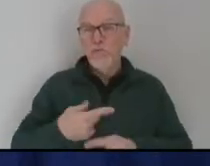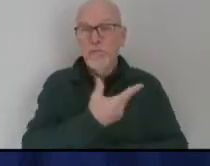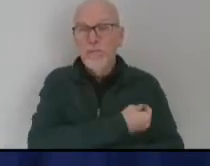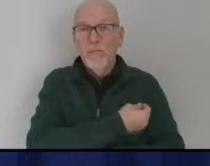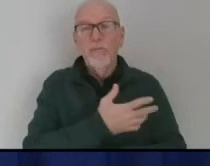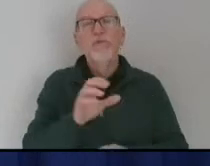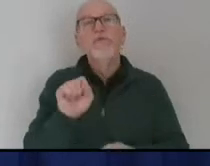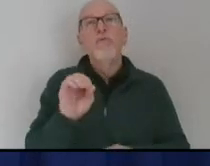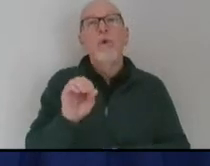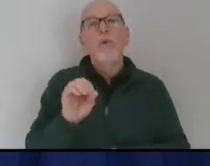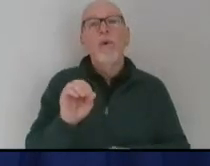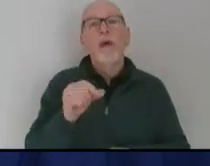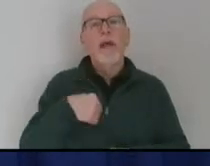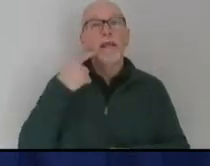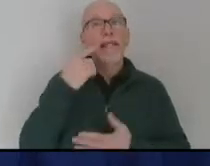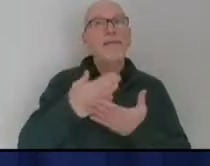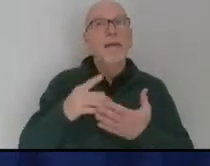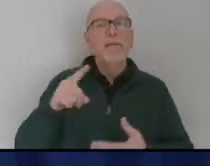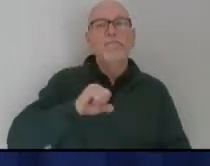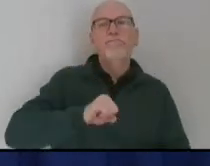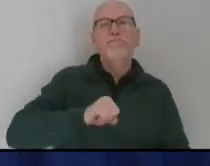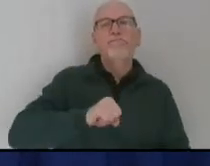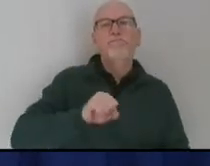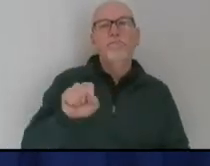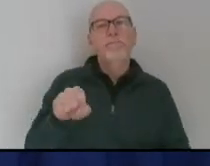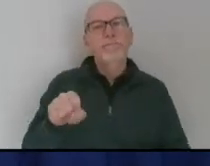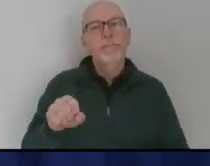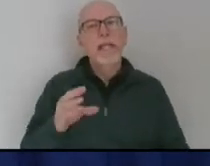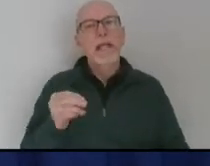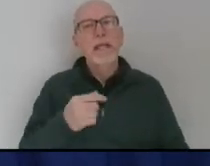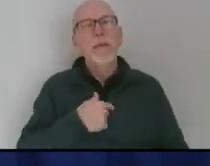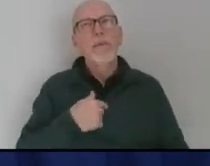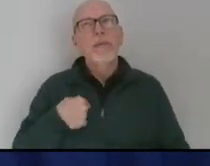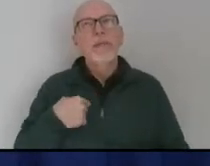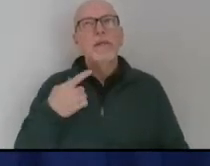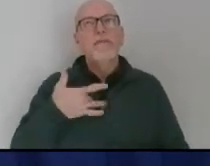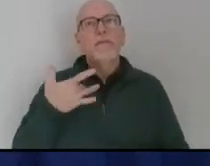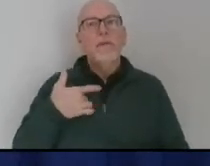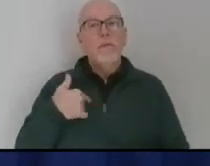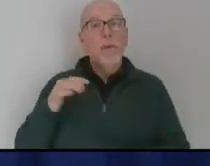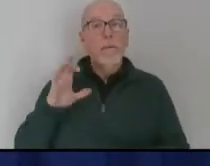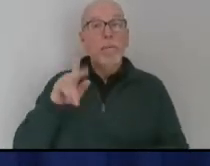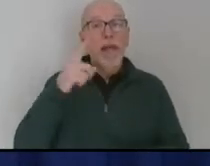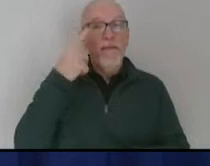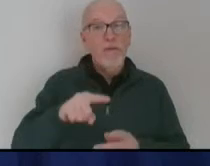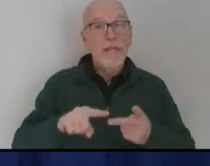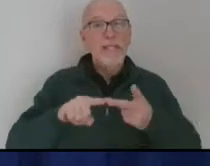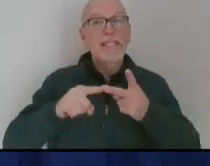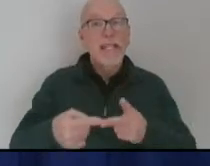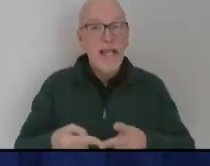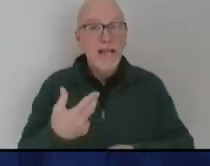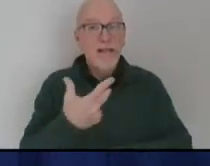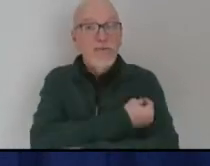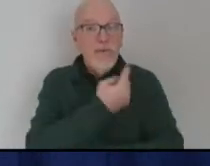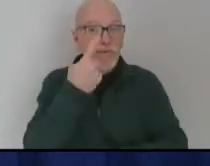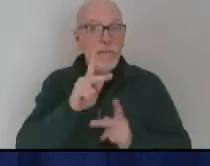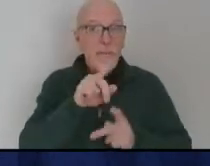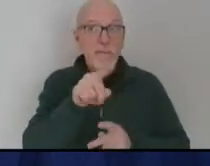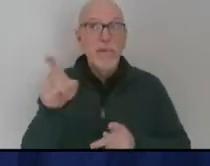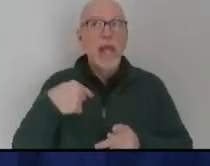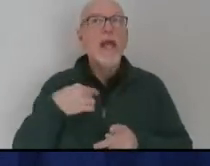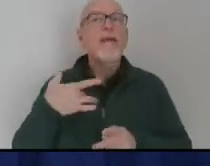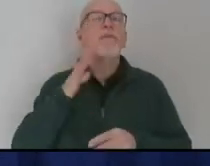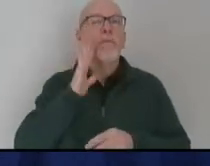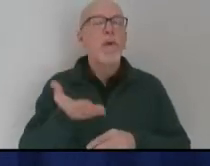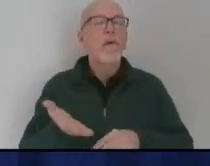believe there is vaccine hesitancy there, and we believe that as we go back to put second doses in arms in these facilities, that we will see an